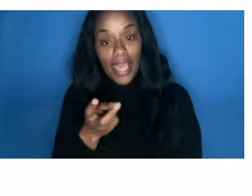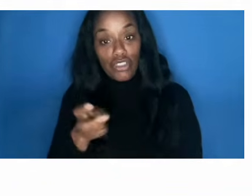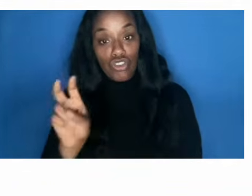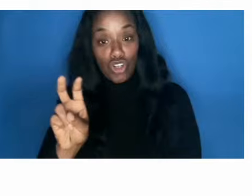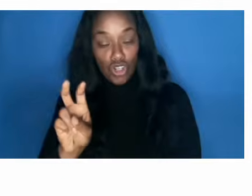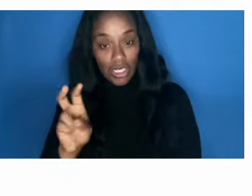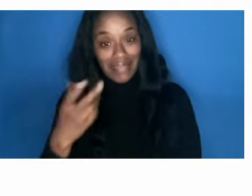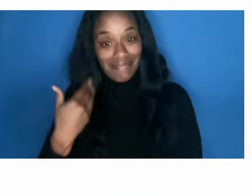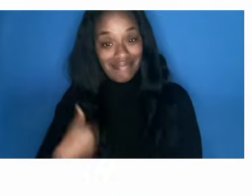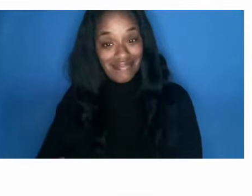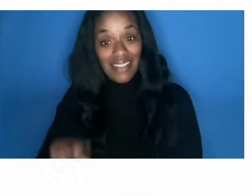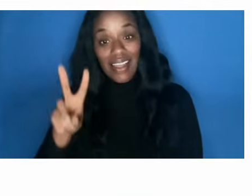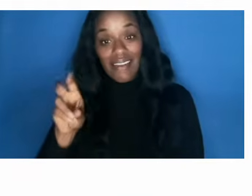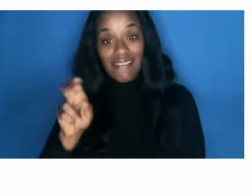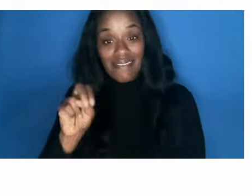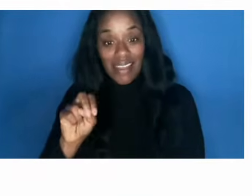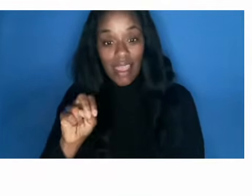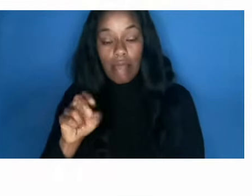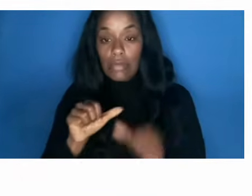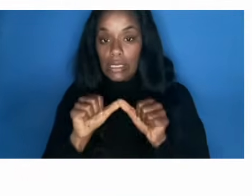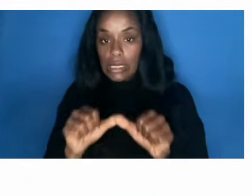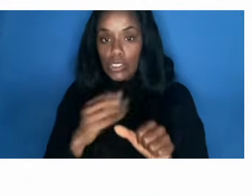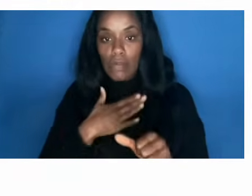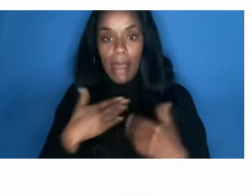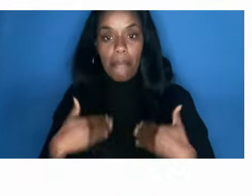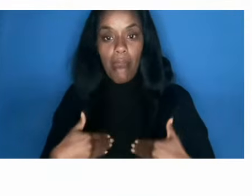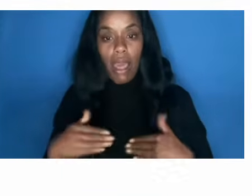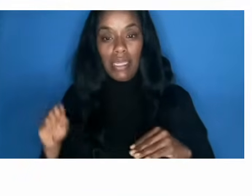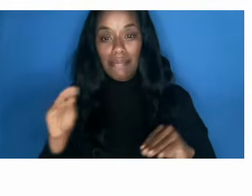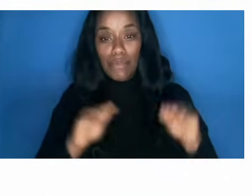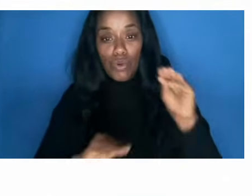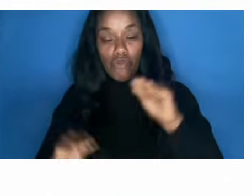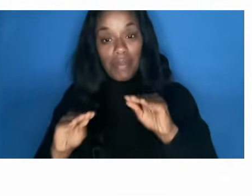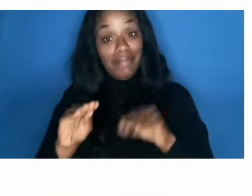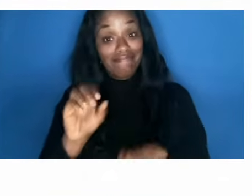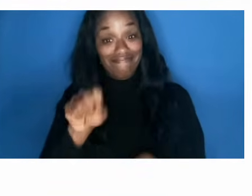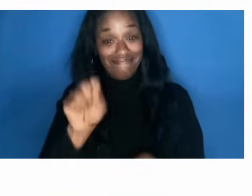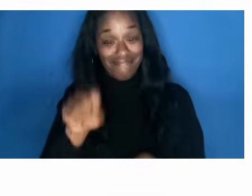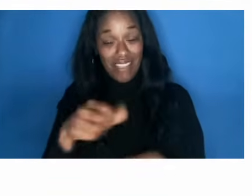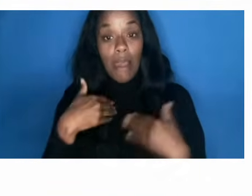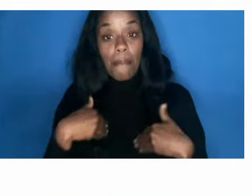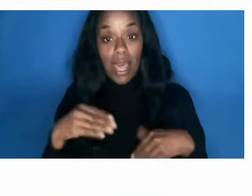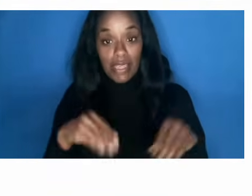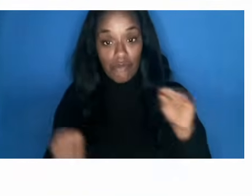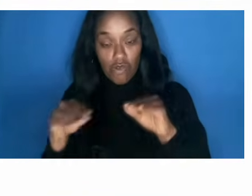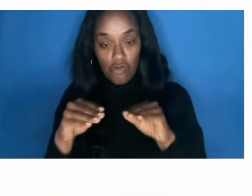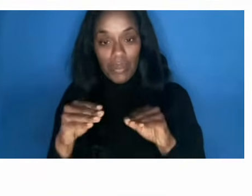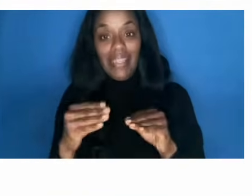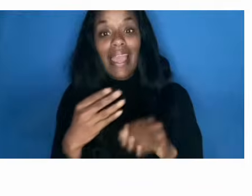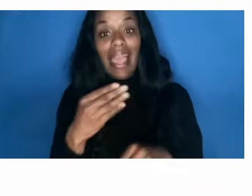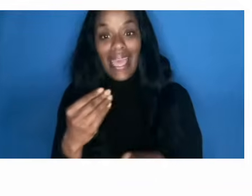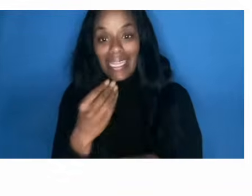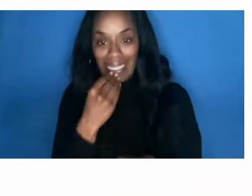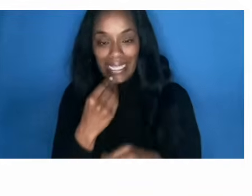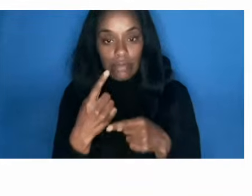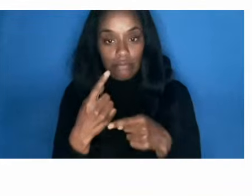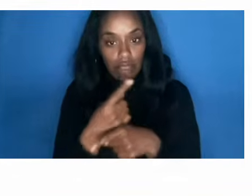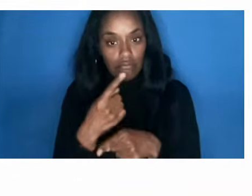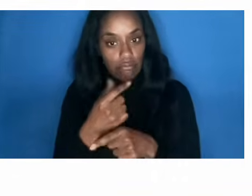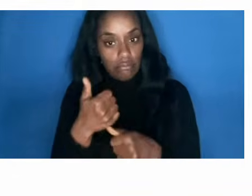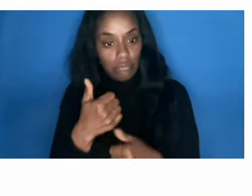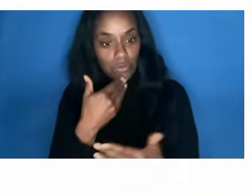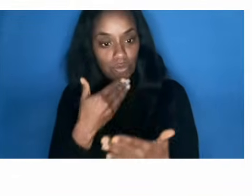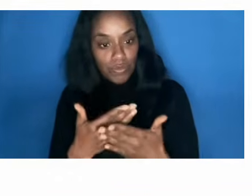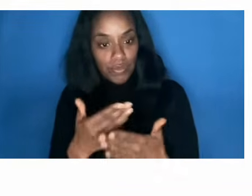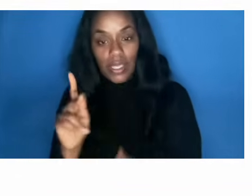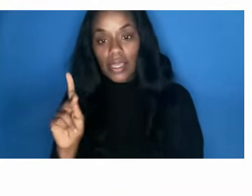and keep up my body movement. Yeah, body movement is important along with eating right. Kimberly wants to cut out